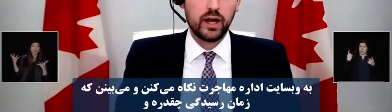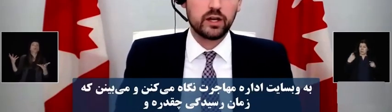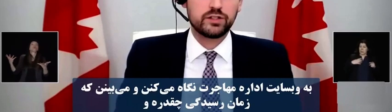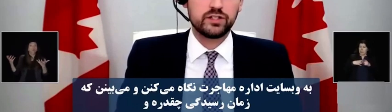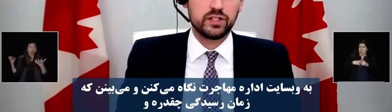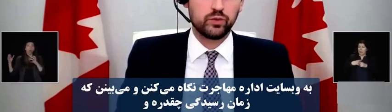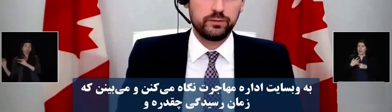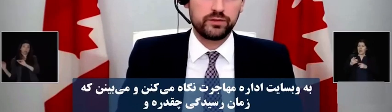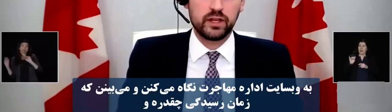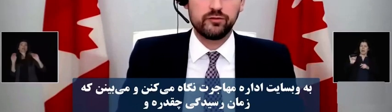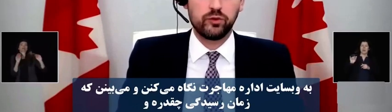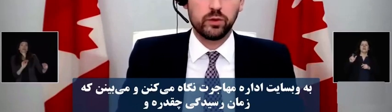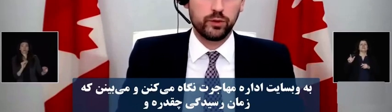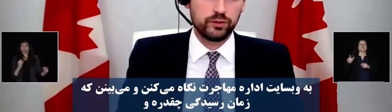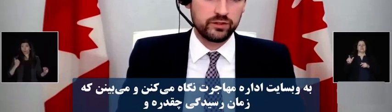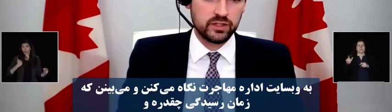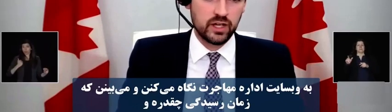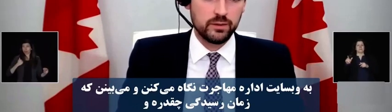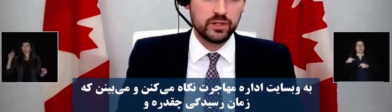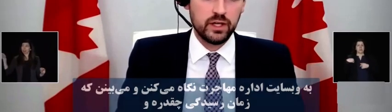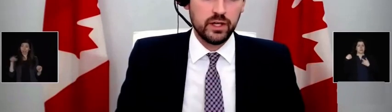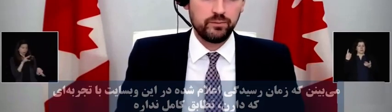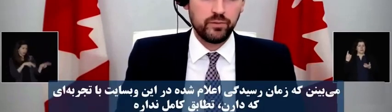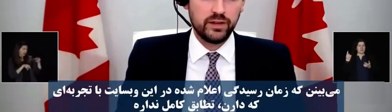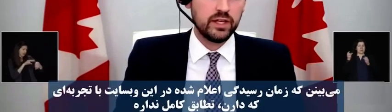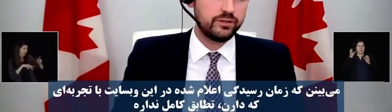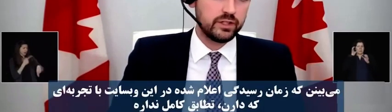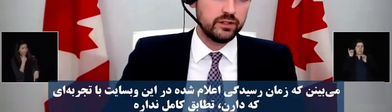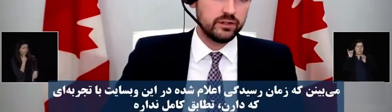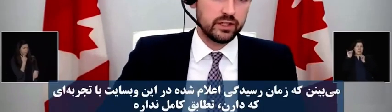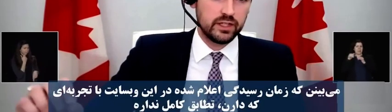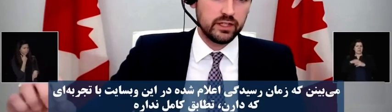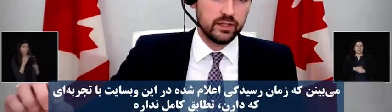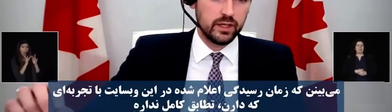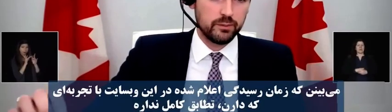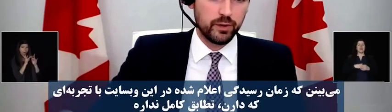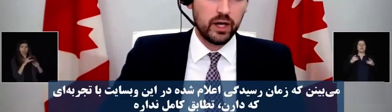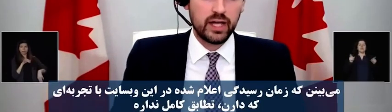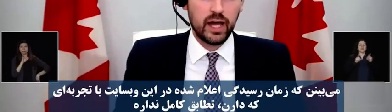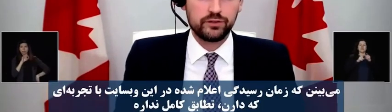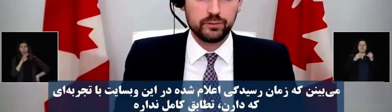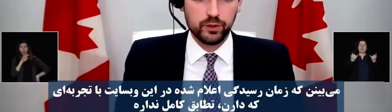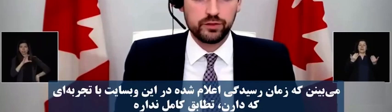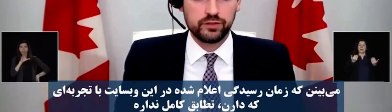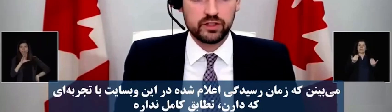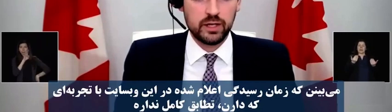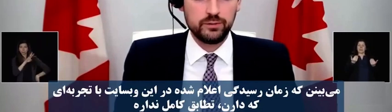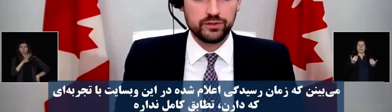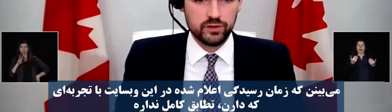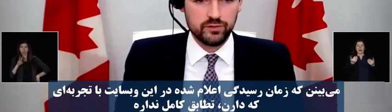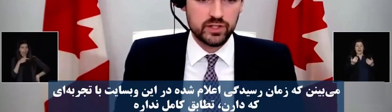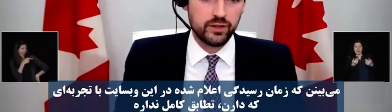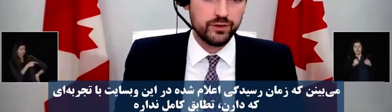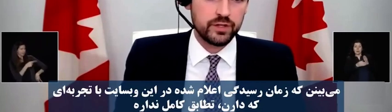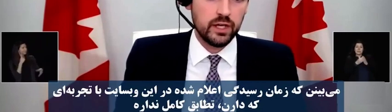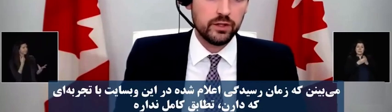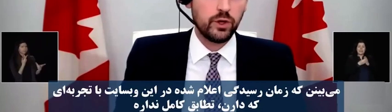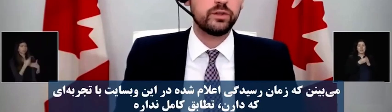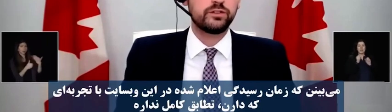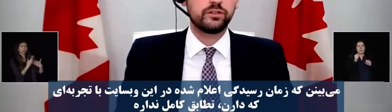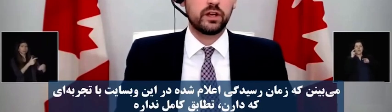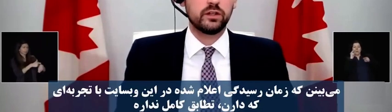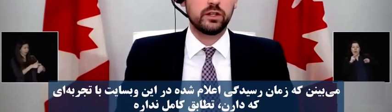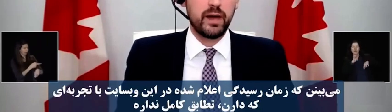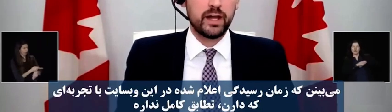look at IRCC's website for processing times. And they see that the broadcasted processing times and service standards